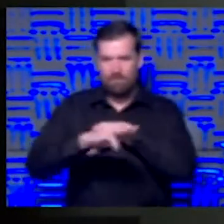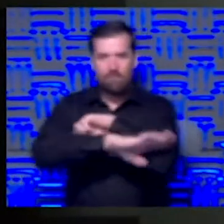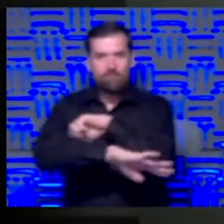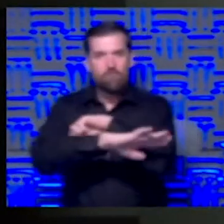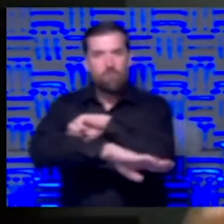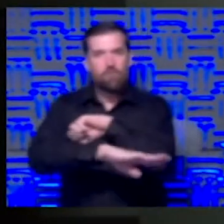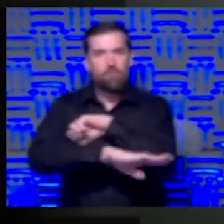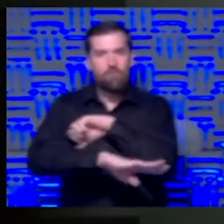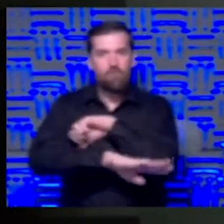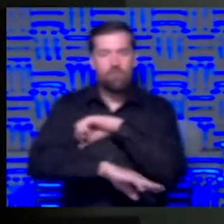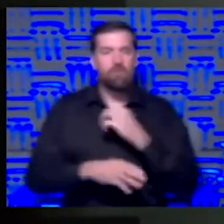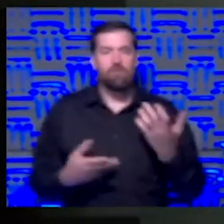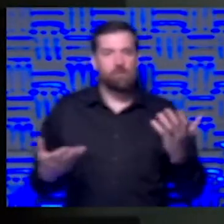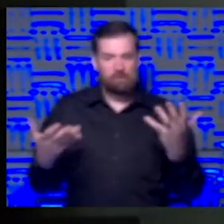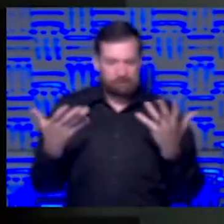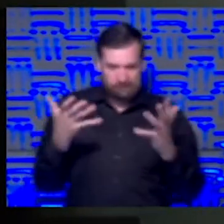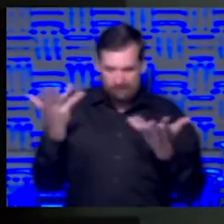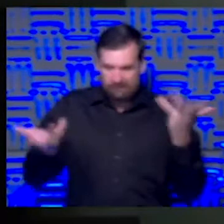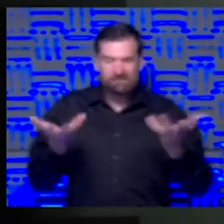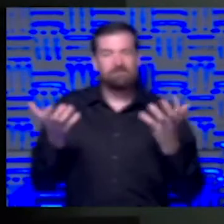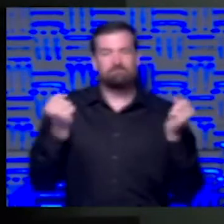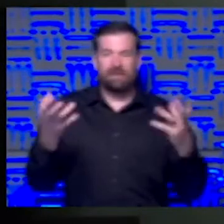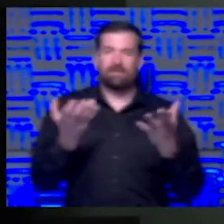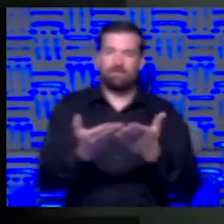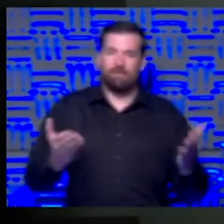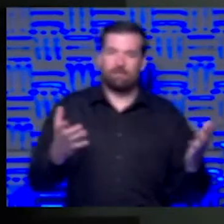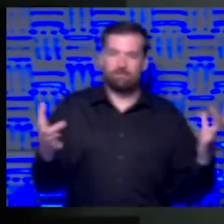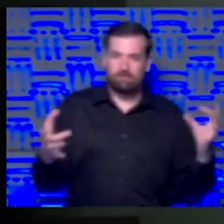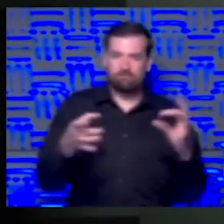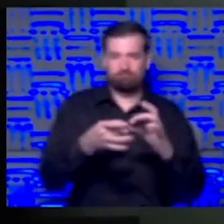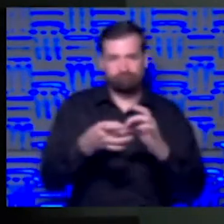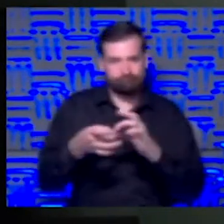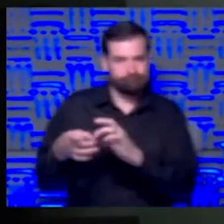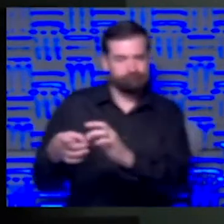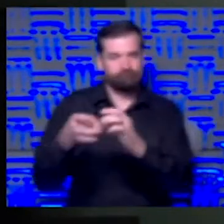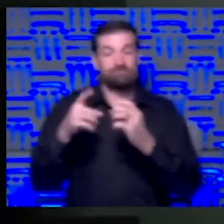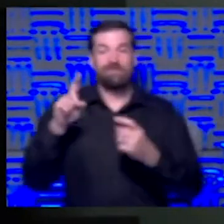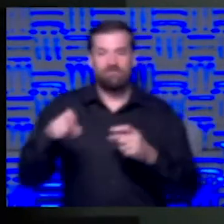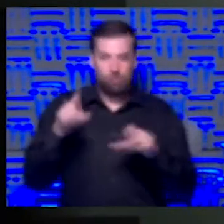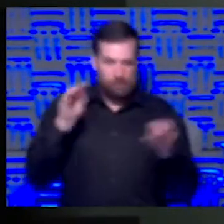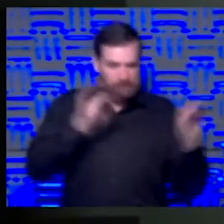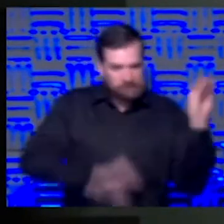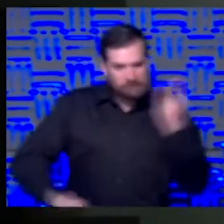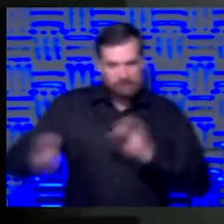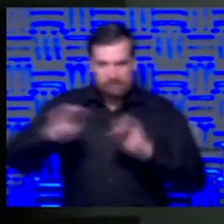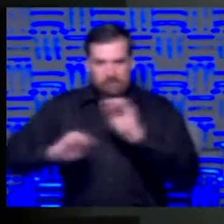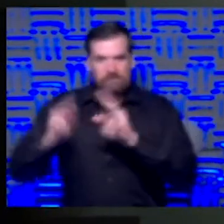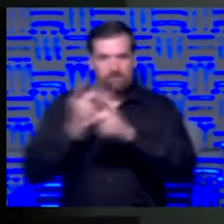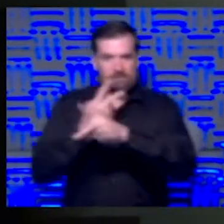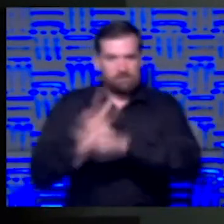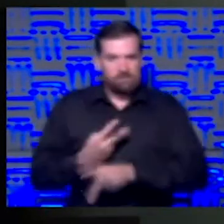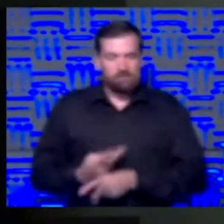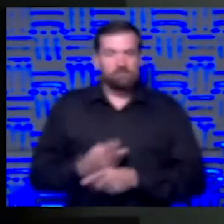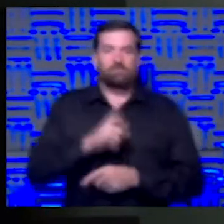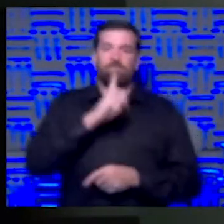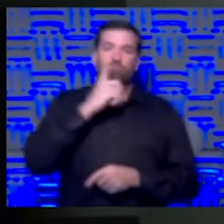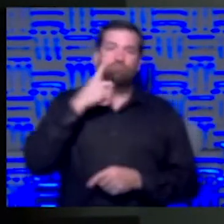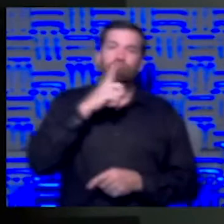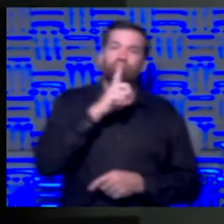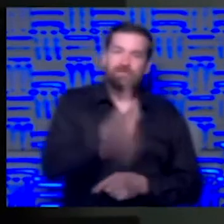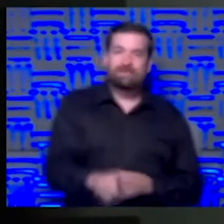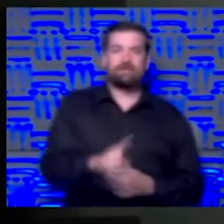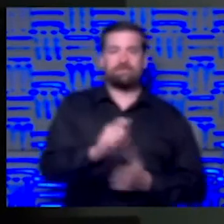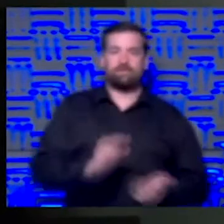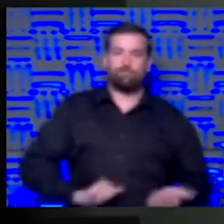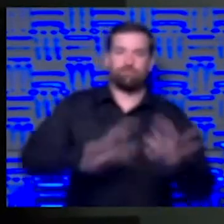So there's a lot of different interrelated factors and a lot of different systems that we have to be moving simultaneously if we really want to be able to address violence. And